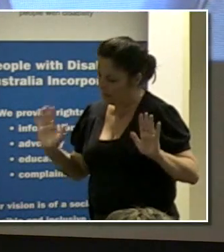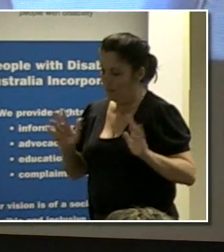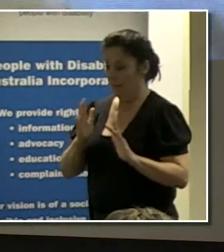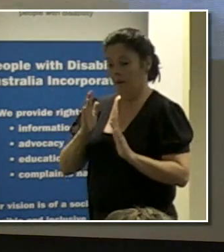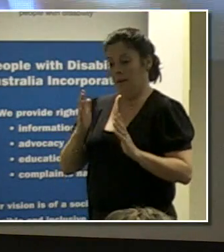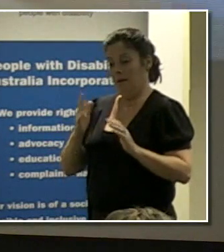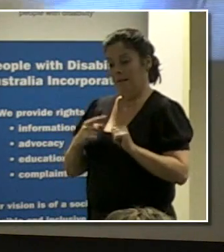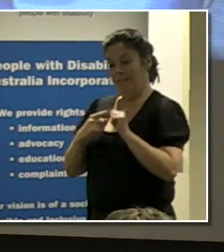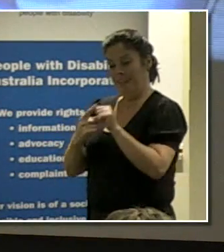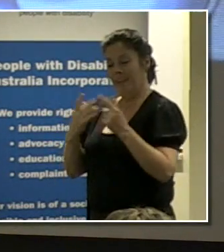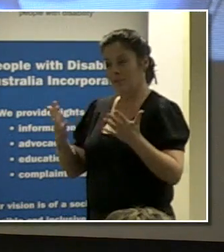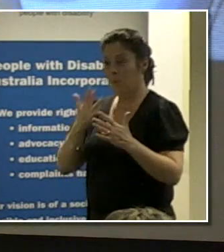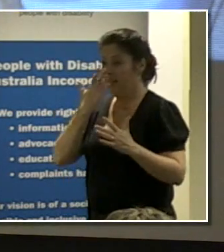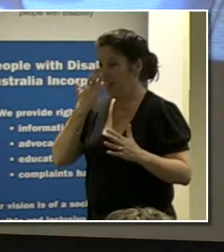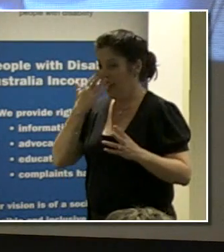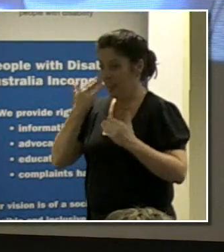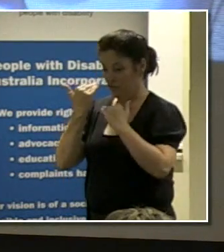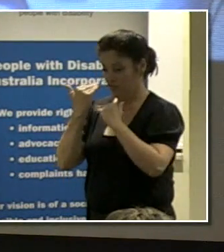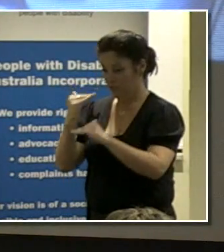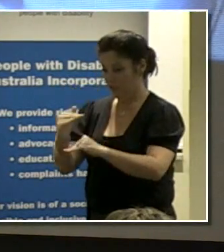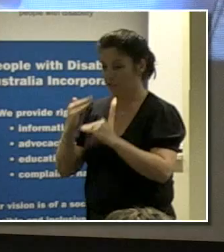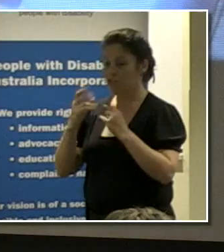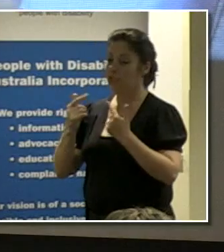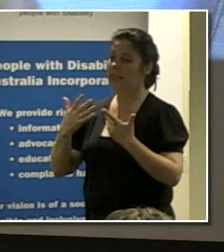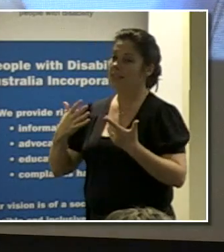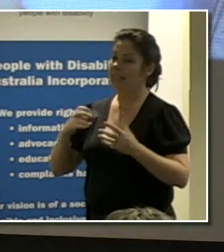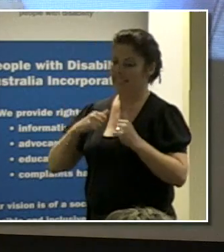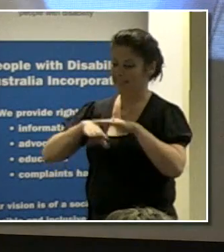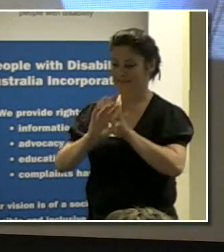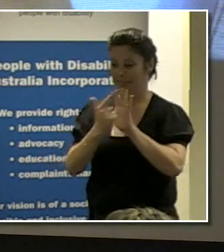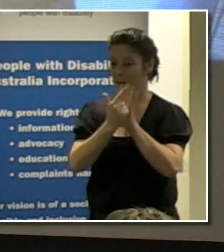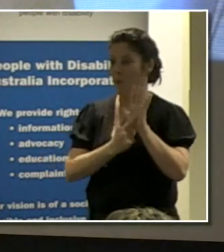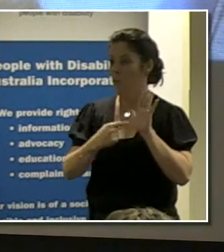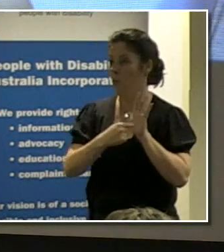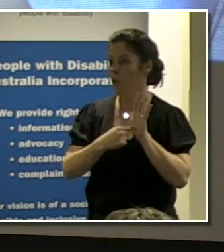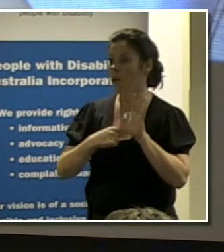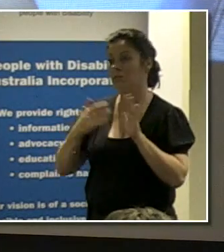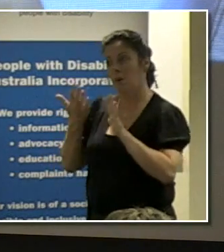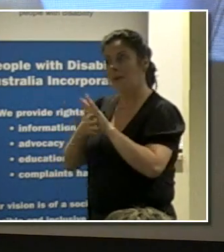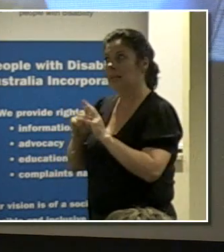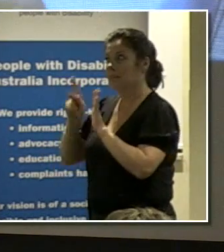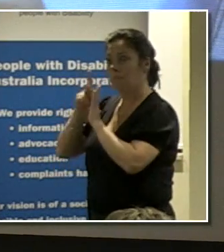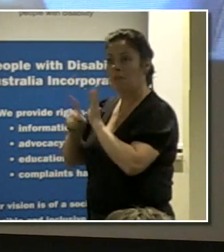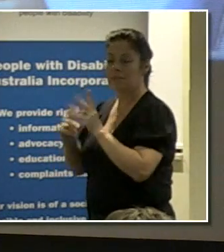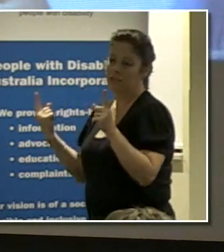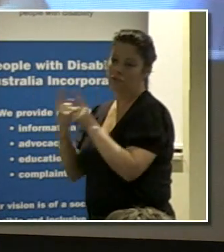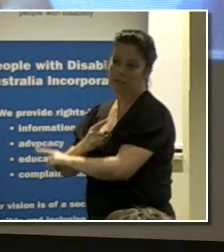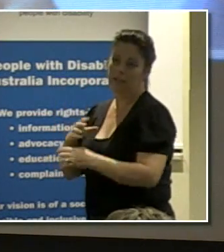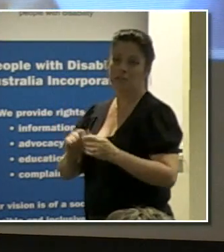the legislation, so it does need a policy change. Number two, if you're eligible for the scheme and you